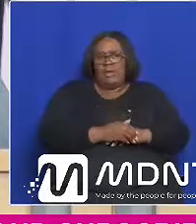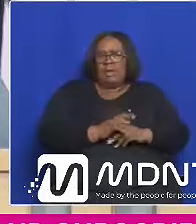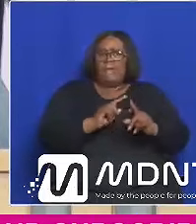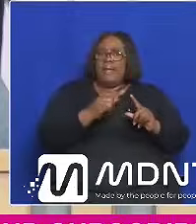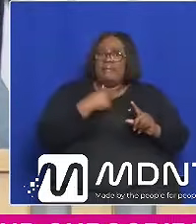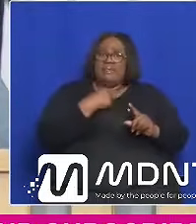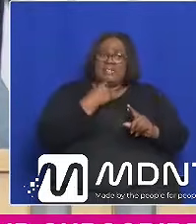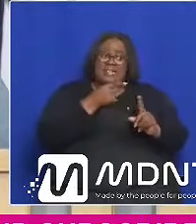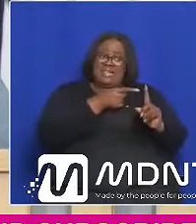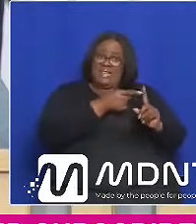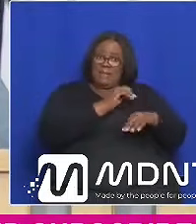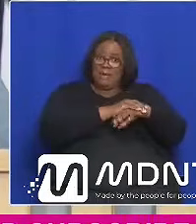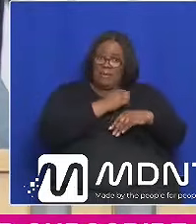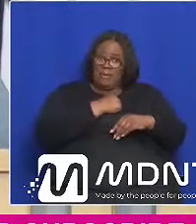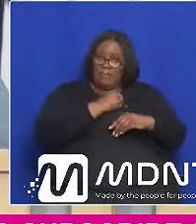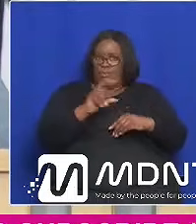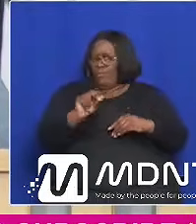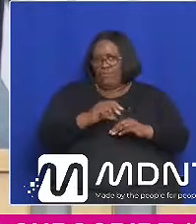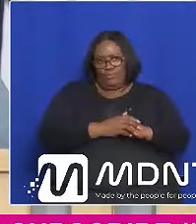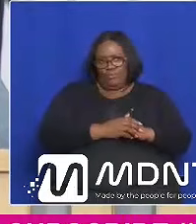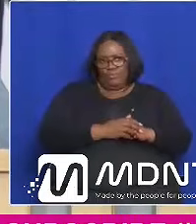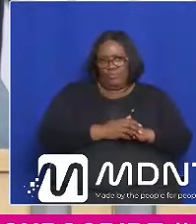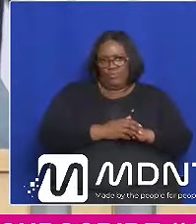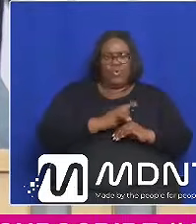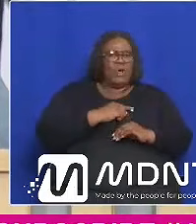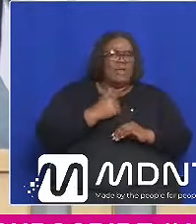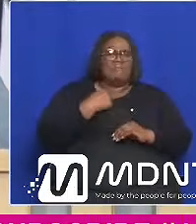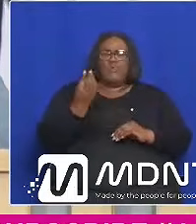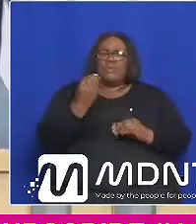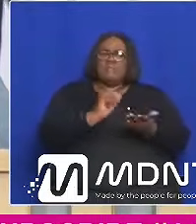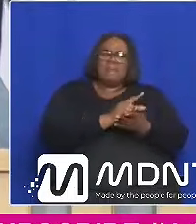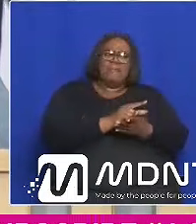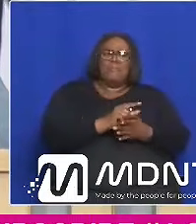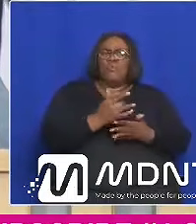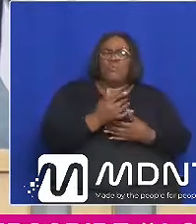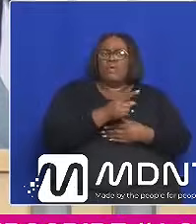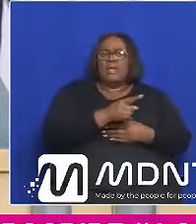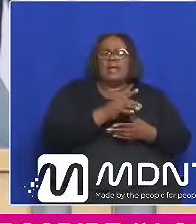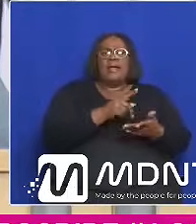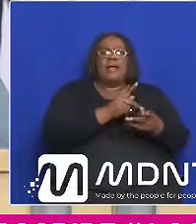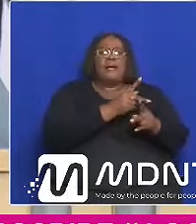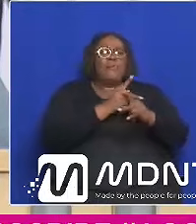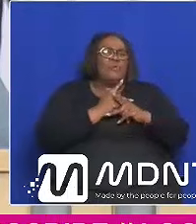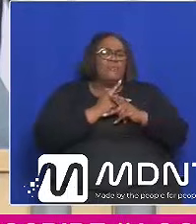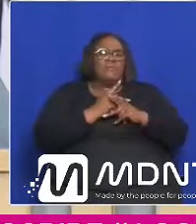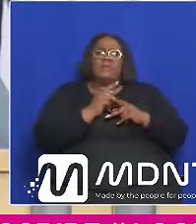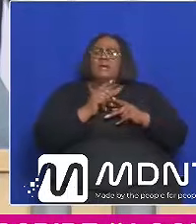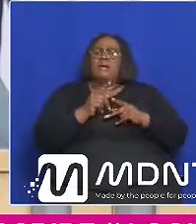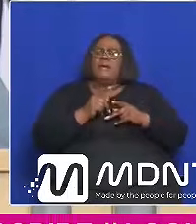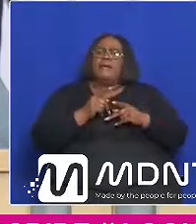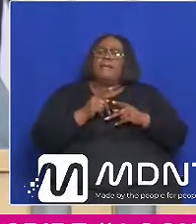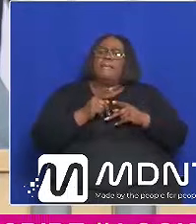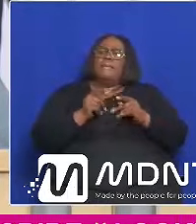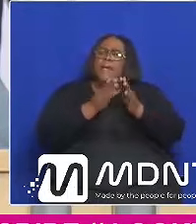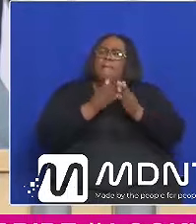because I sent him a WhatsApp or because he borrowed me a speedboat. So that doesn't make him